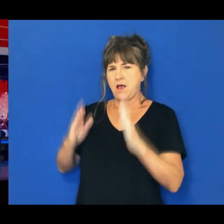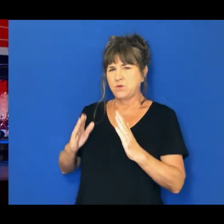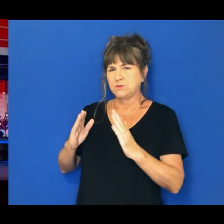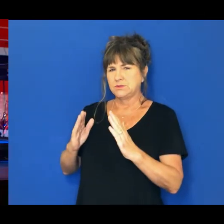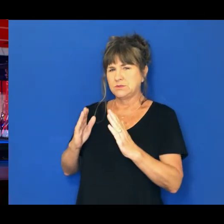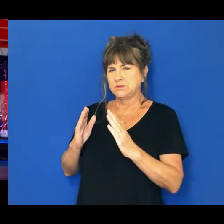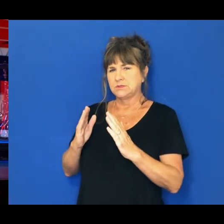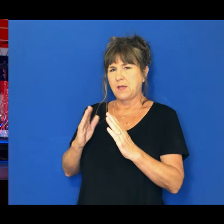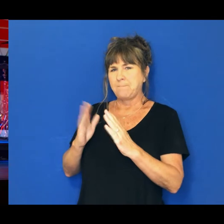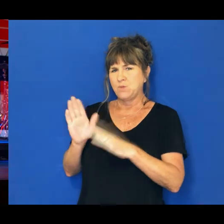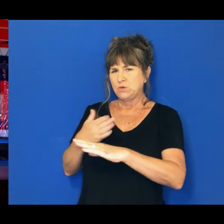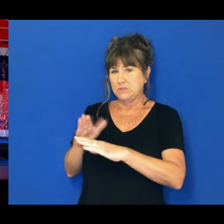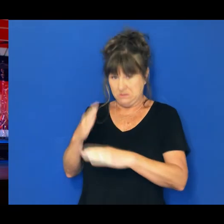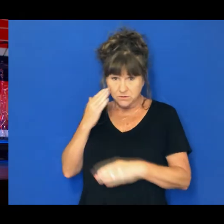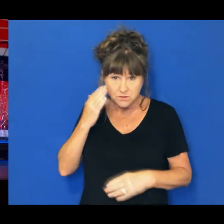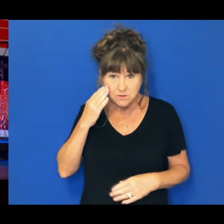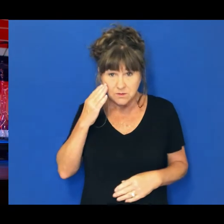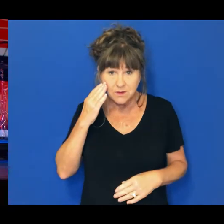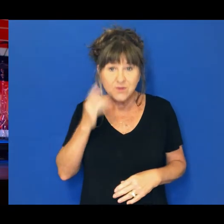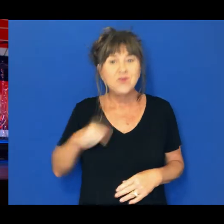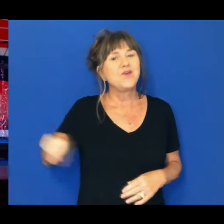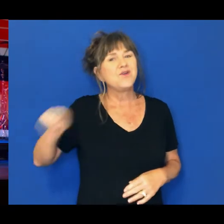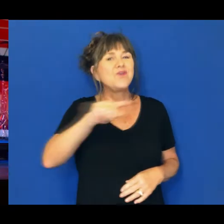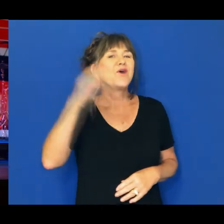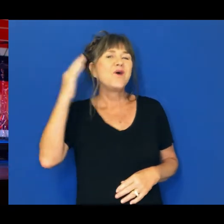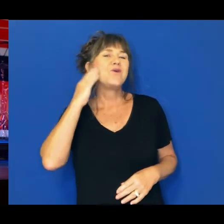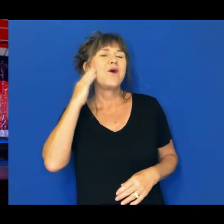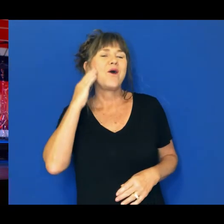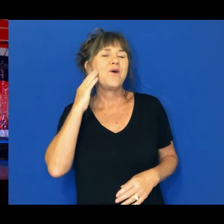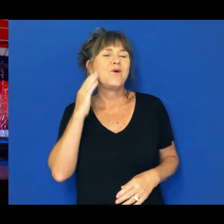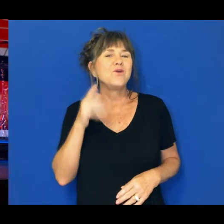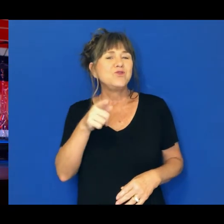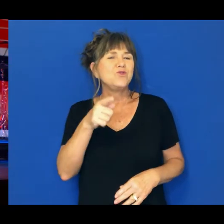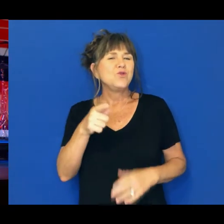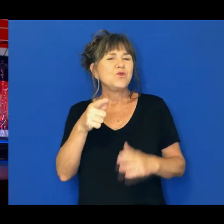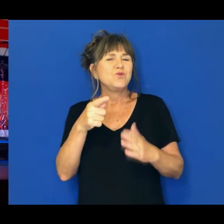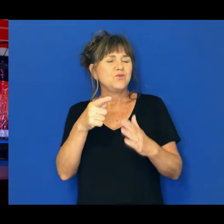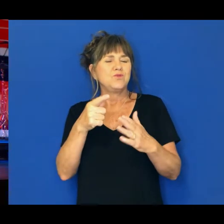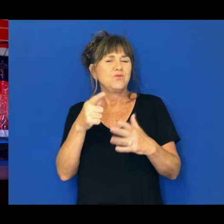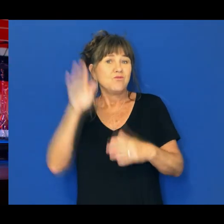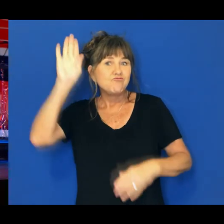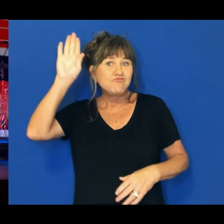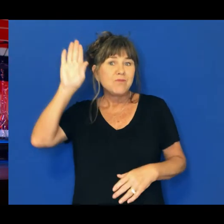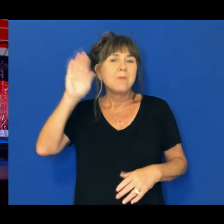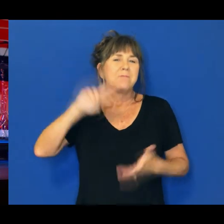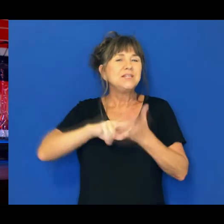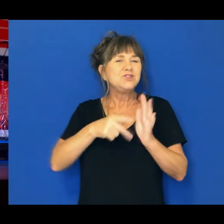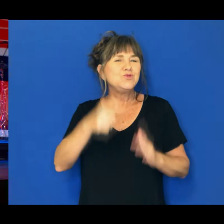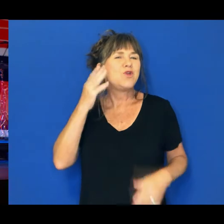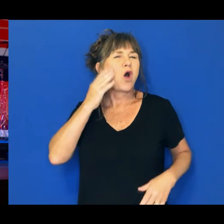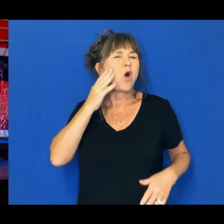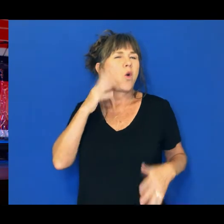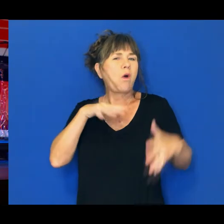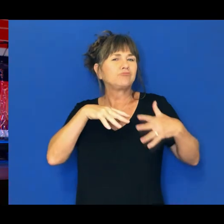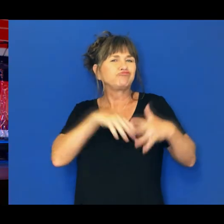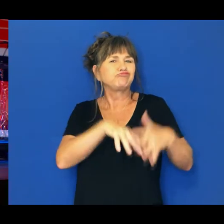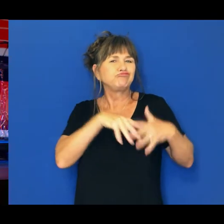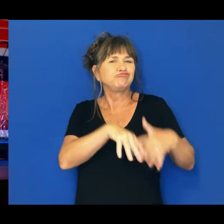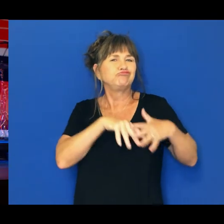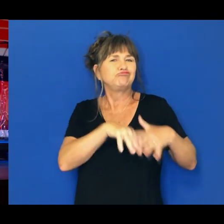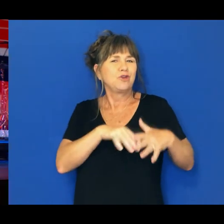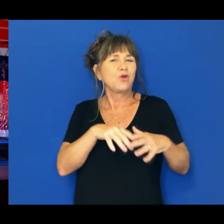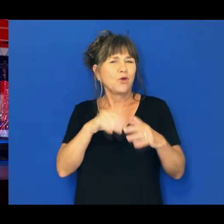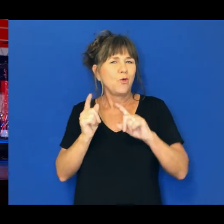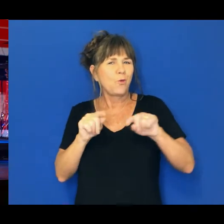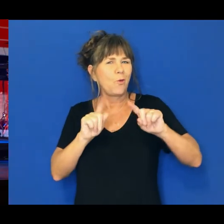know what house music is? Come on, you all are in the club. You just expose all yourselves all here in church. Just like, yeah, I know what